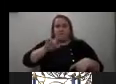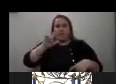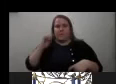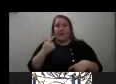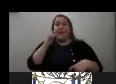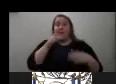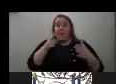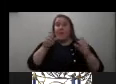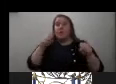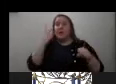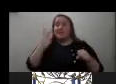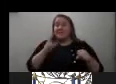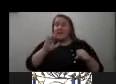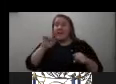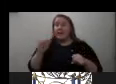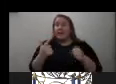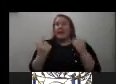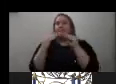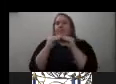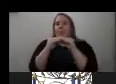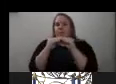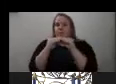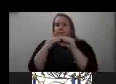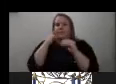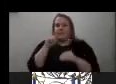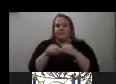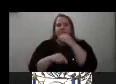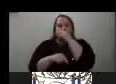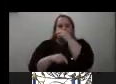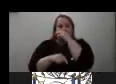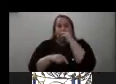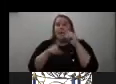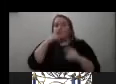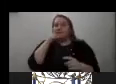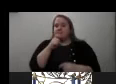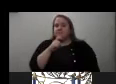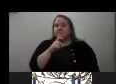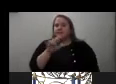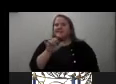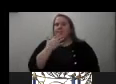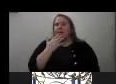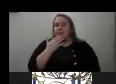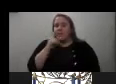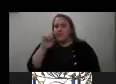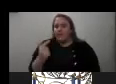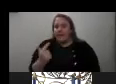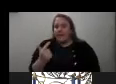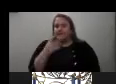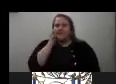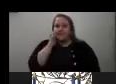you can see her legs more in this costume. You can see them because they are the same color as, you